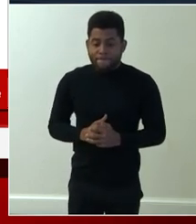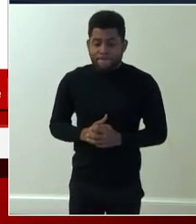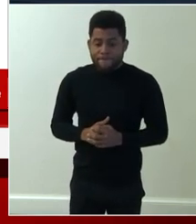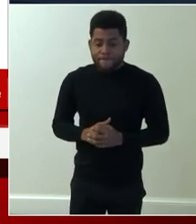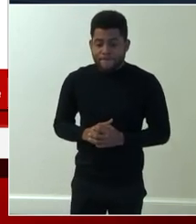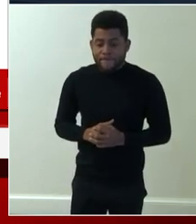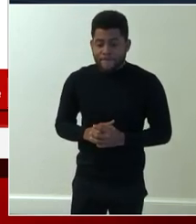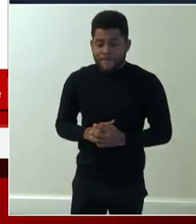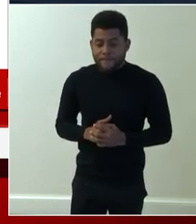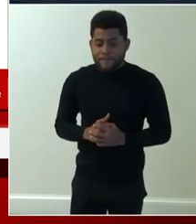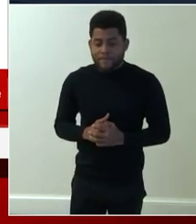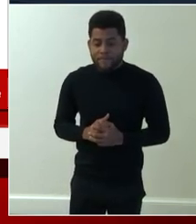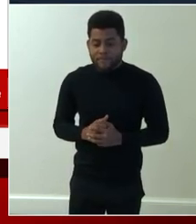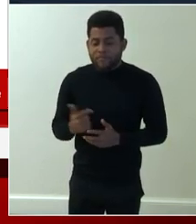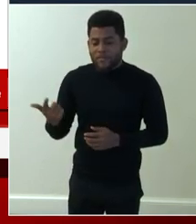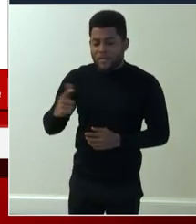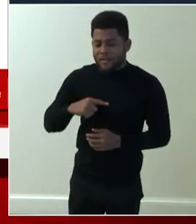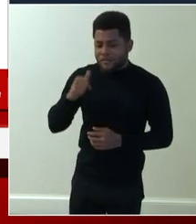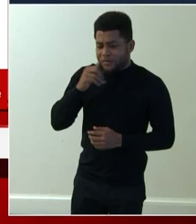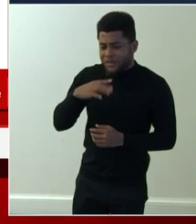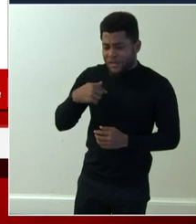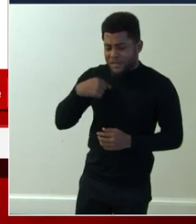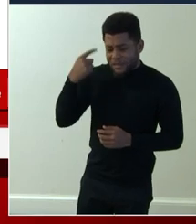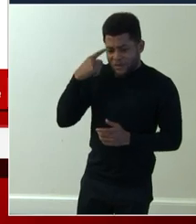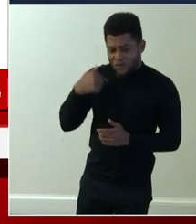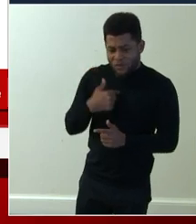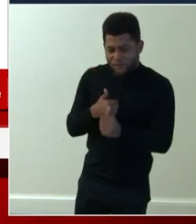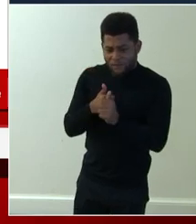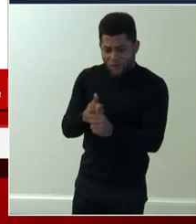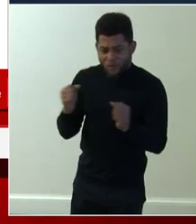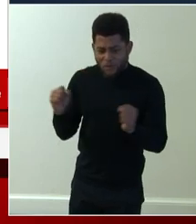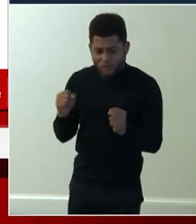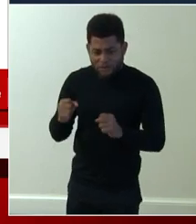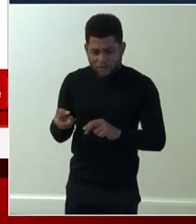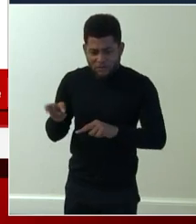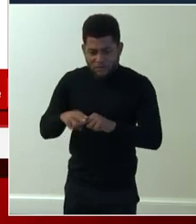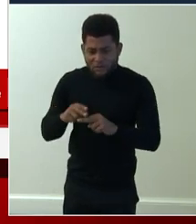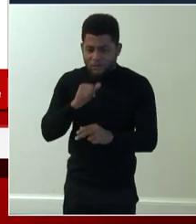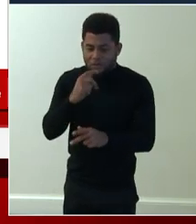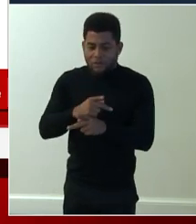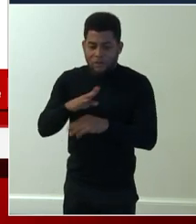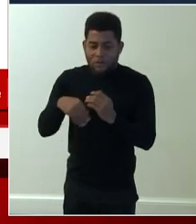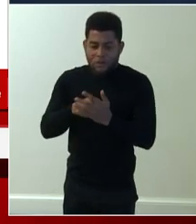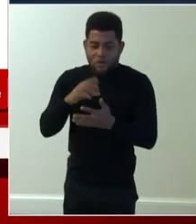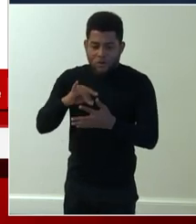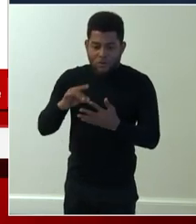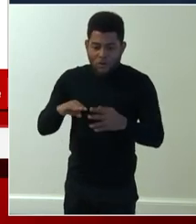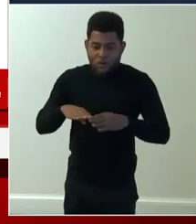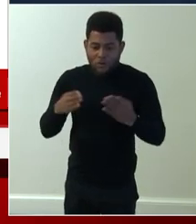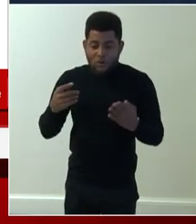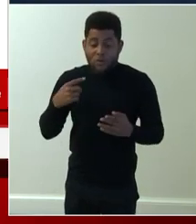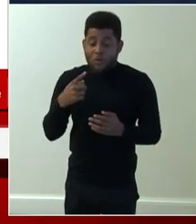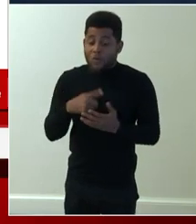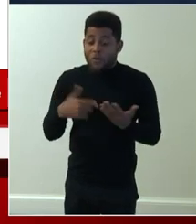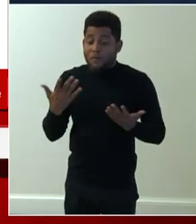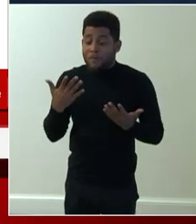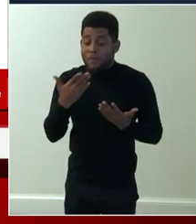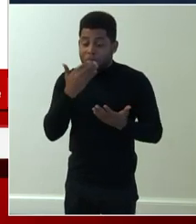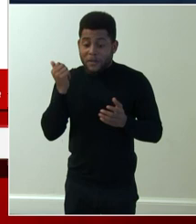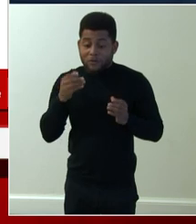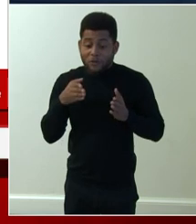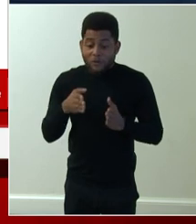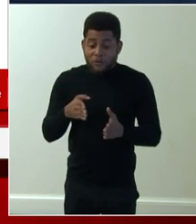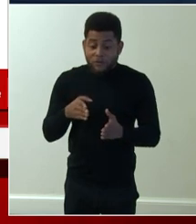So I think as we follow the winter surge, we definitely will keep all of our options open as to what is the best way to look at this data where it's actually